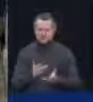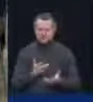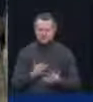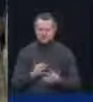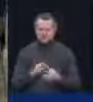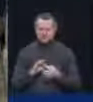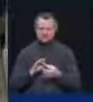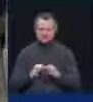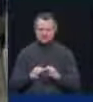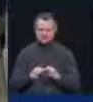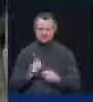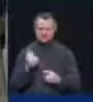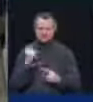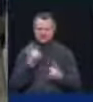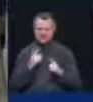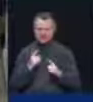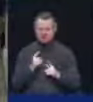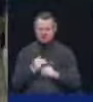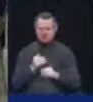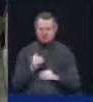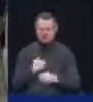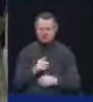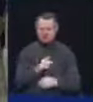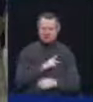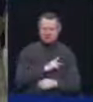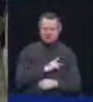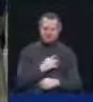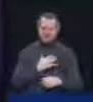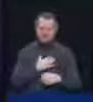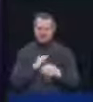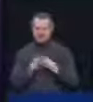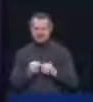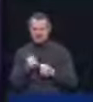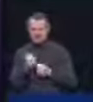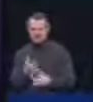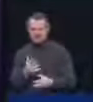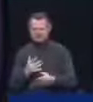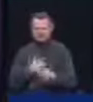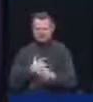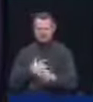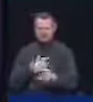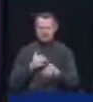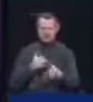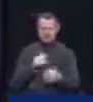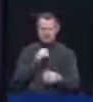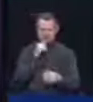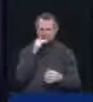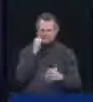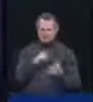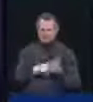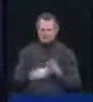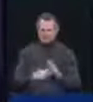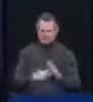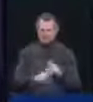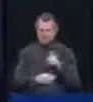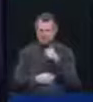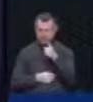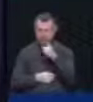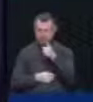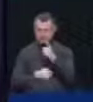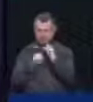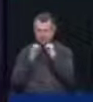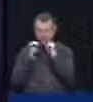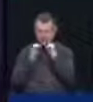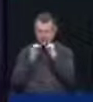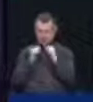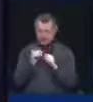Some of my comments, given my position, made others feel in ways I never intended. You didn't deny that you said inappropriate things to Charlotte Bennett. Do